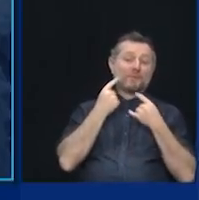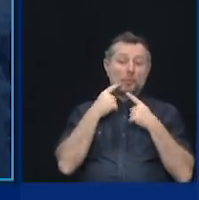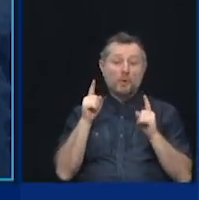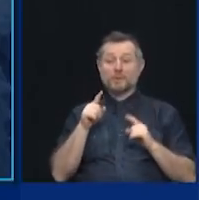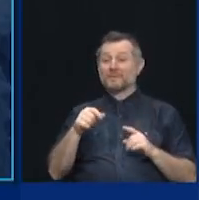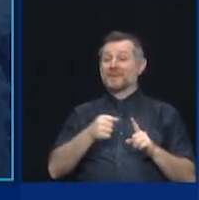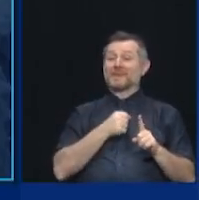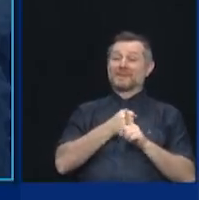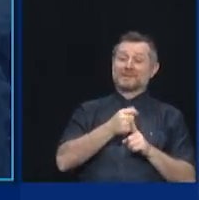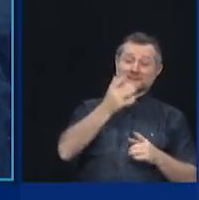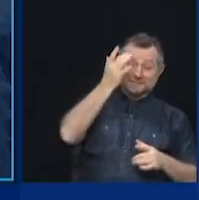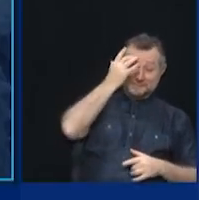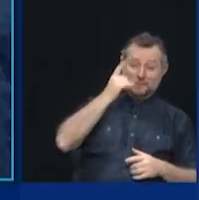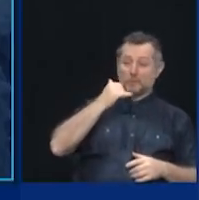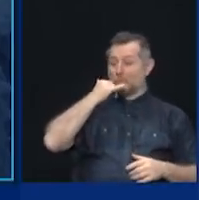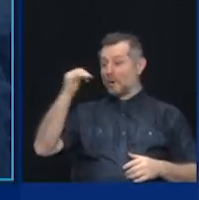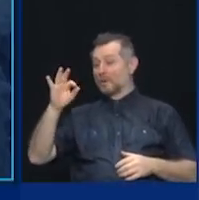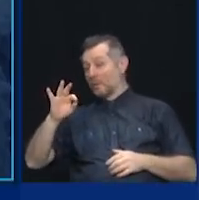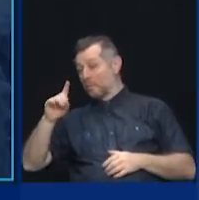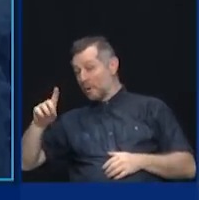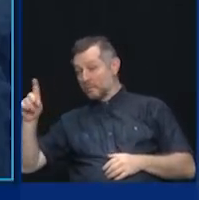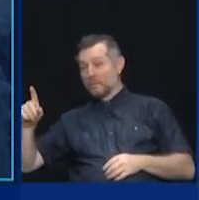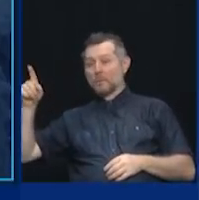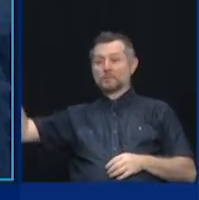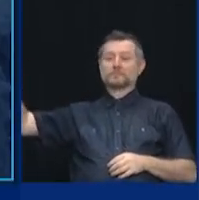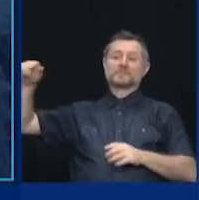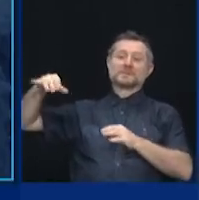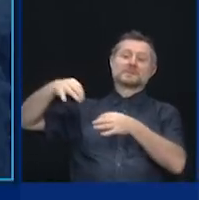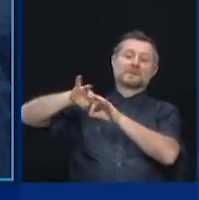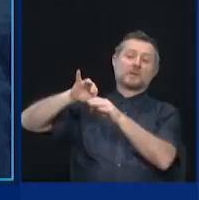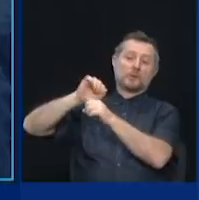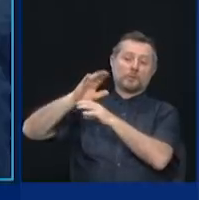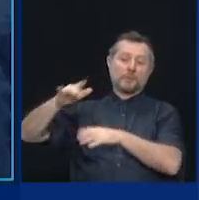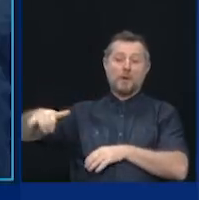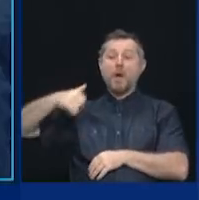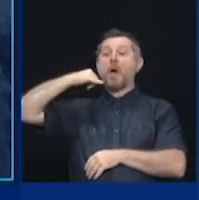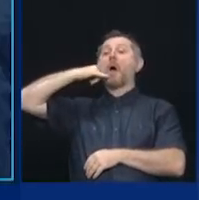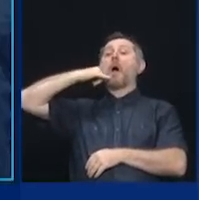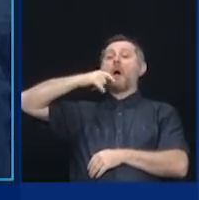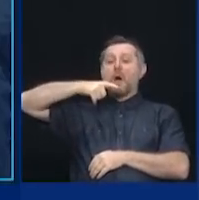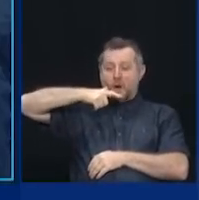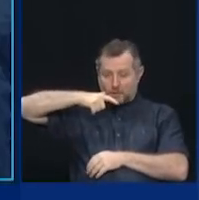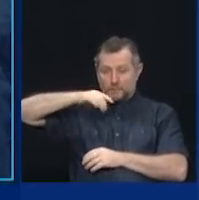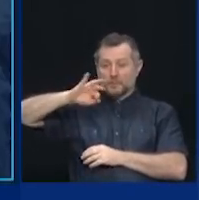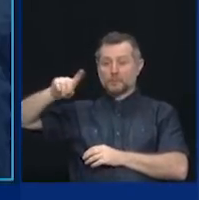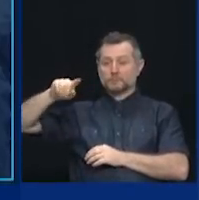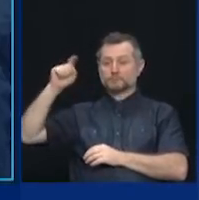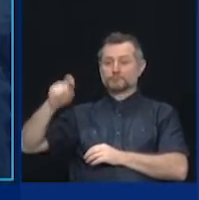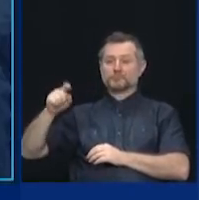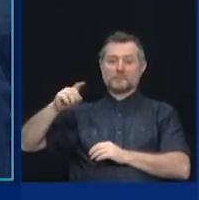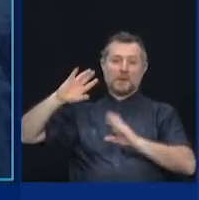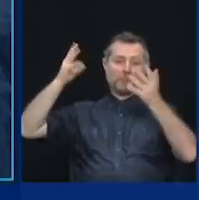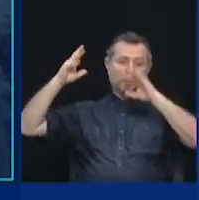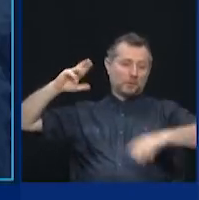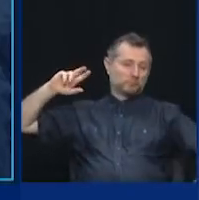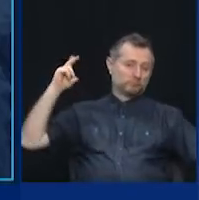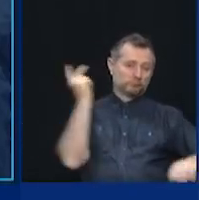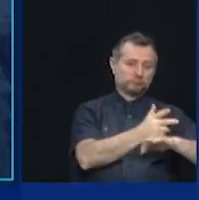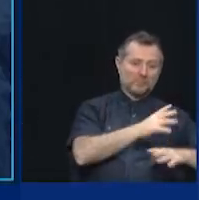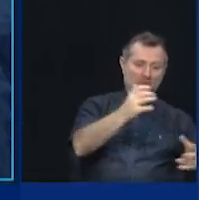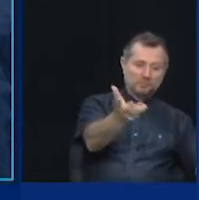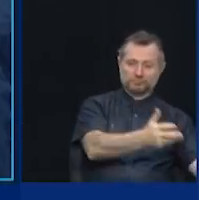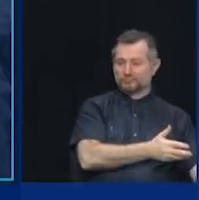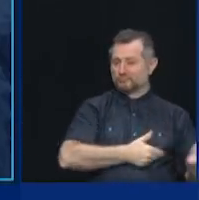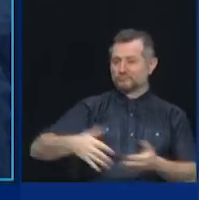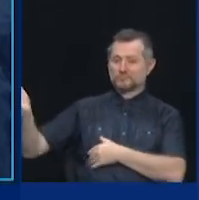You call 911, somebody answers the phone, and an ambulance comes, and it takes you to a hospital. And in the hospital,